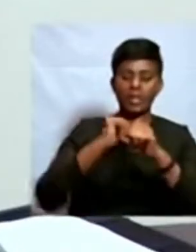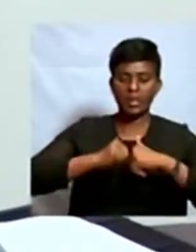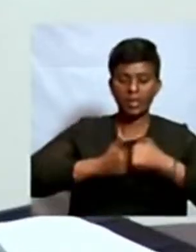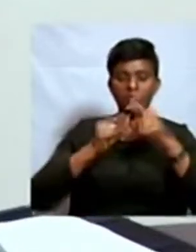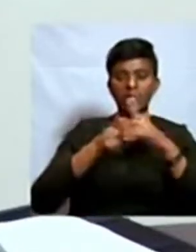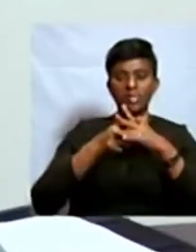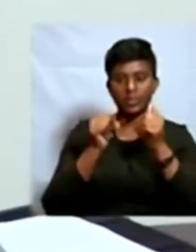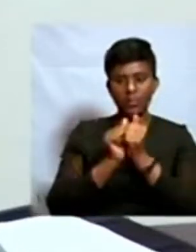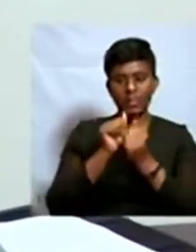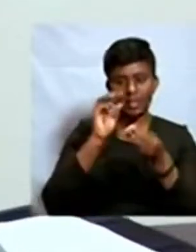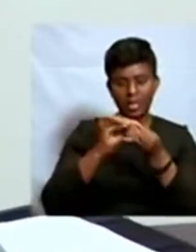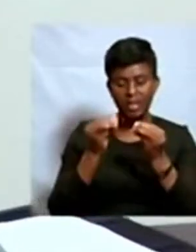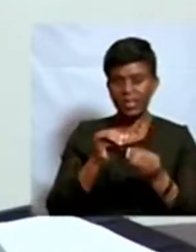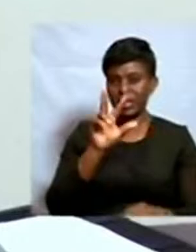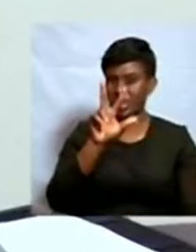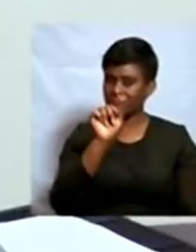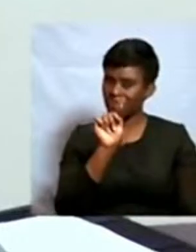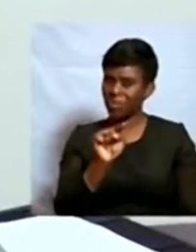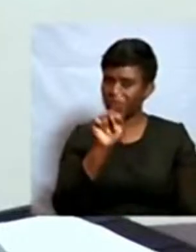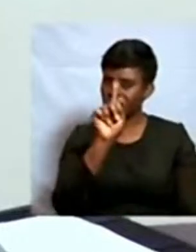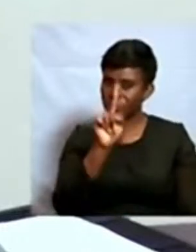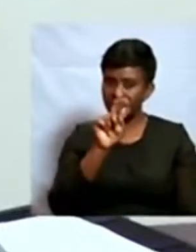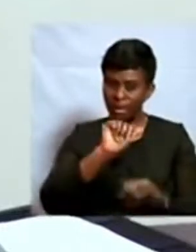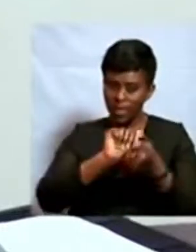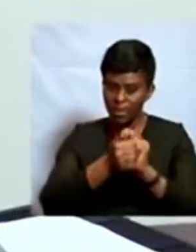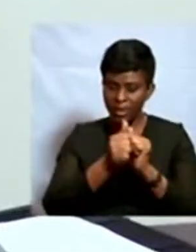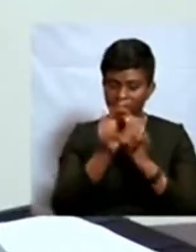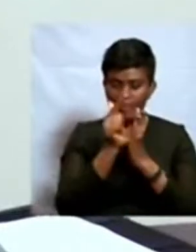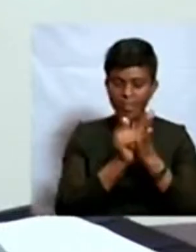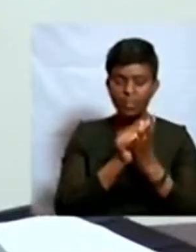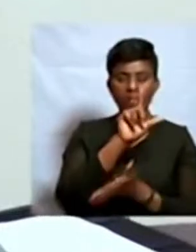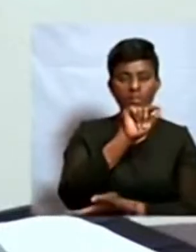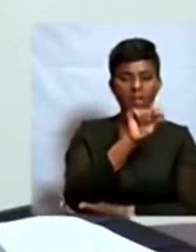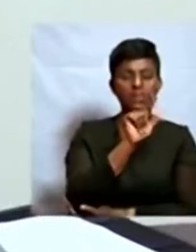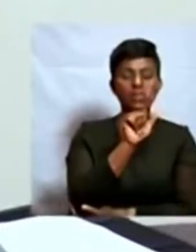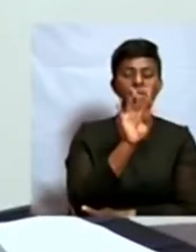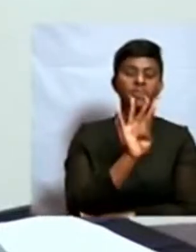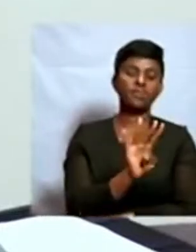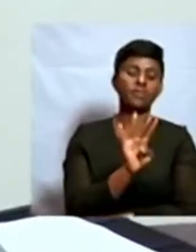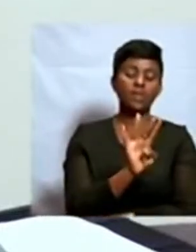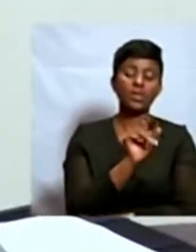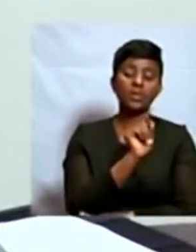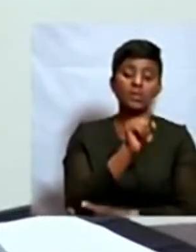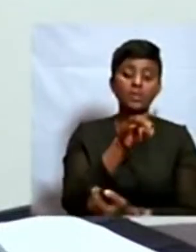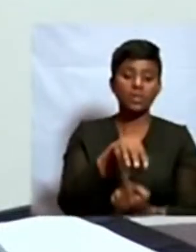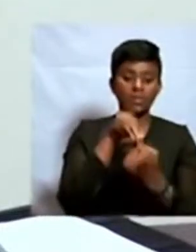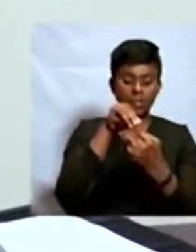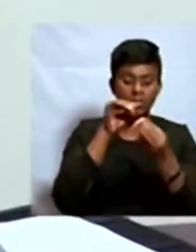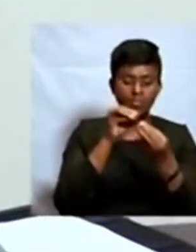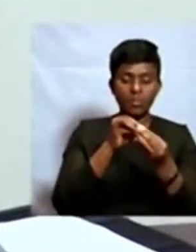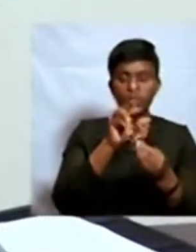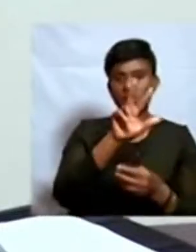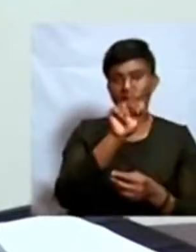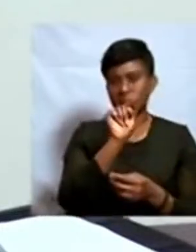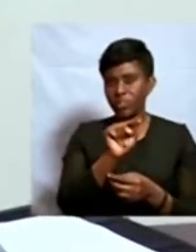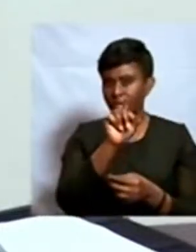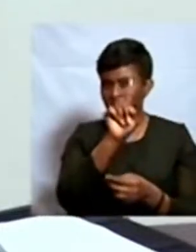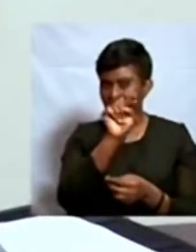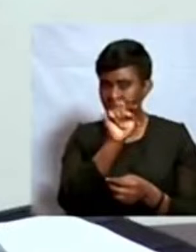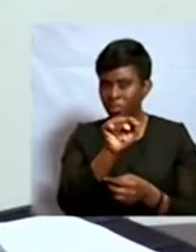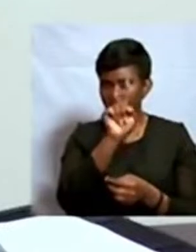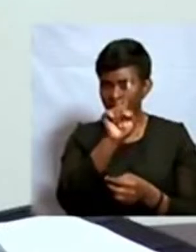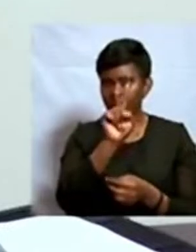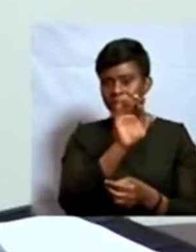with section 3.1 of the Amendment Bill 2024, specifically 3.1.1,